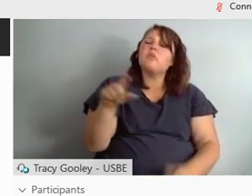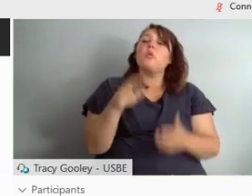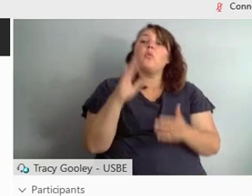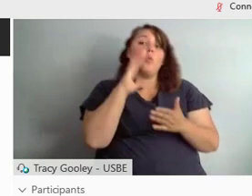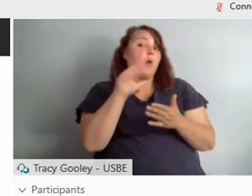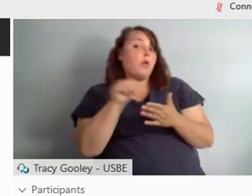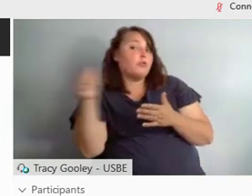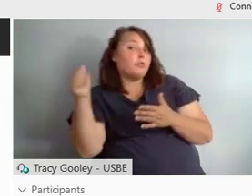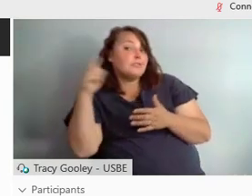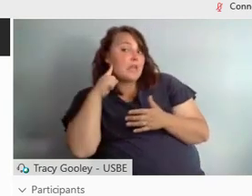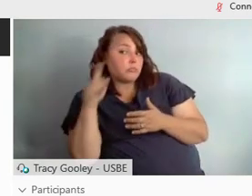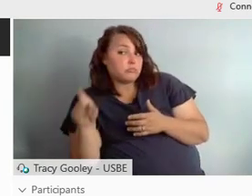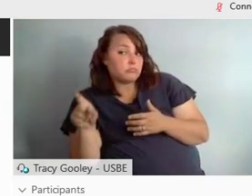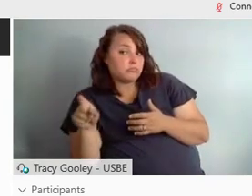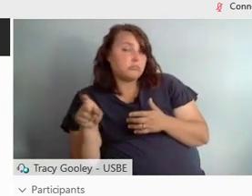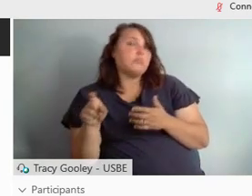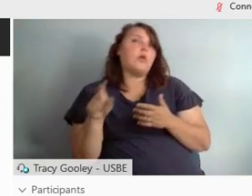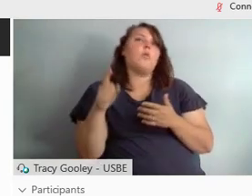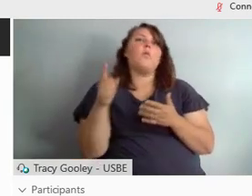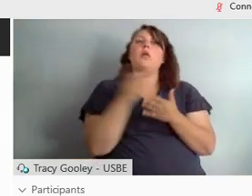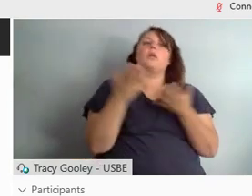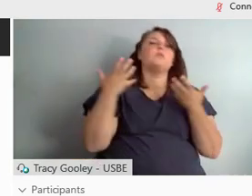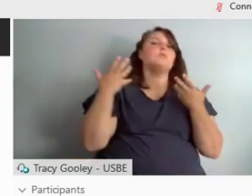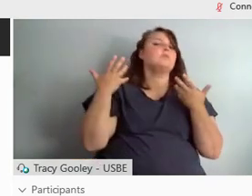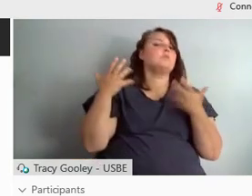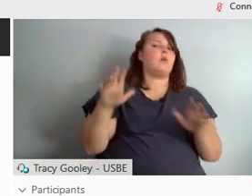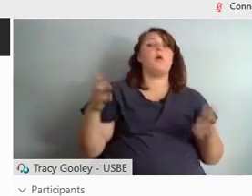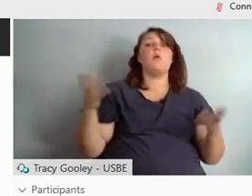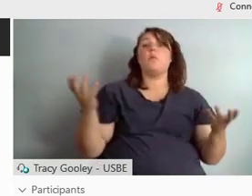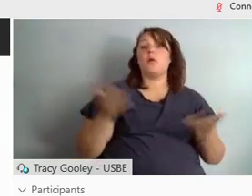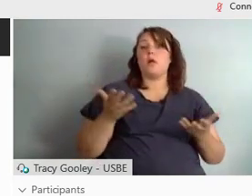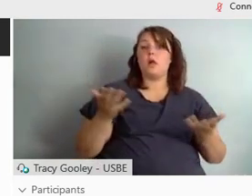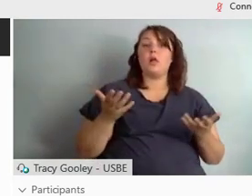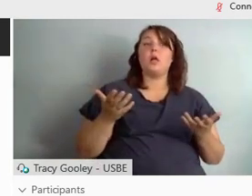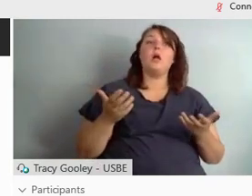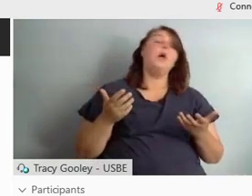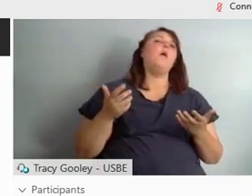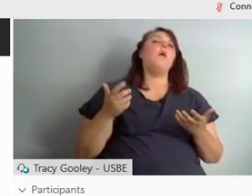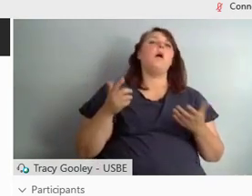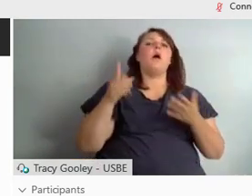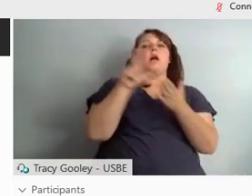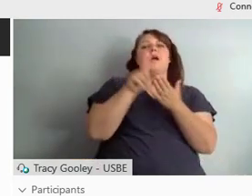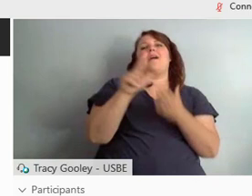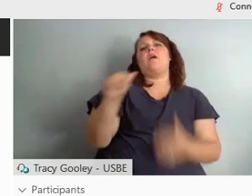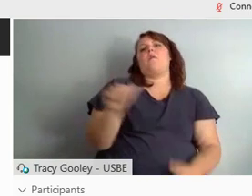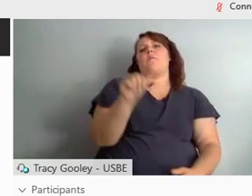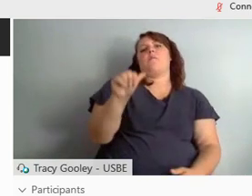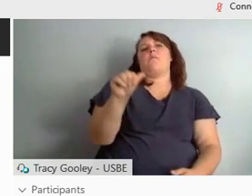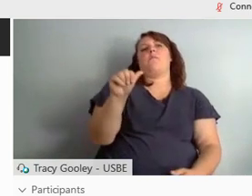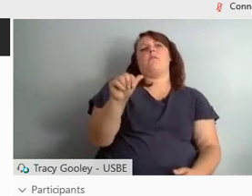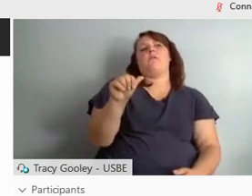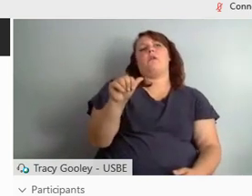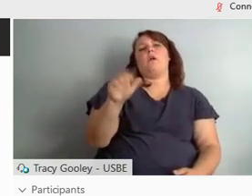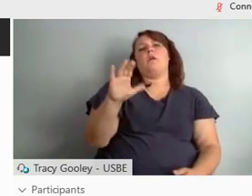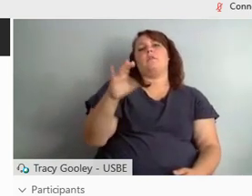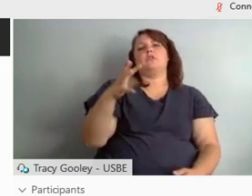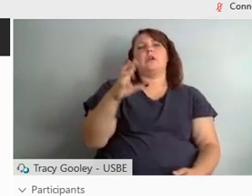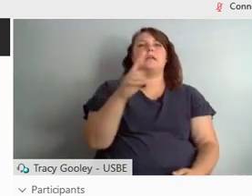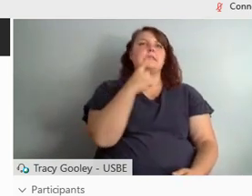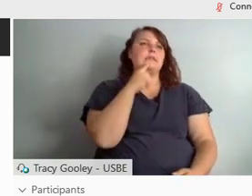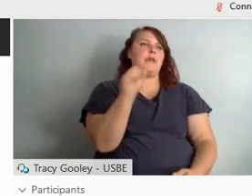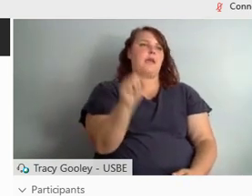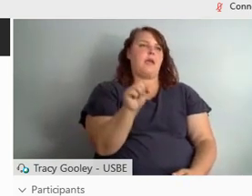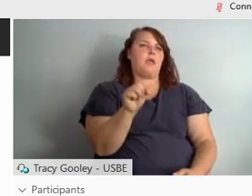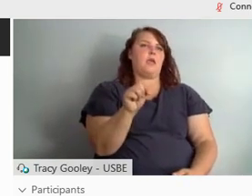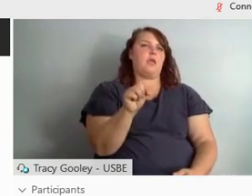the other sound. Now the one thing you don't want to do here is if it's the letter A and the child responds A,